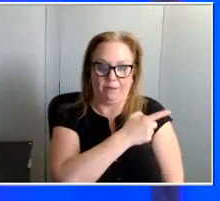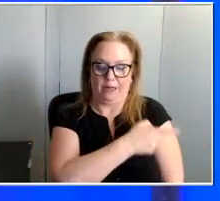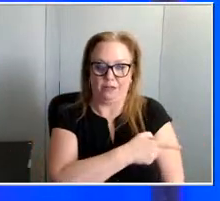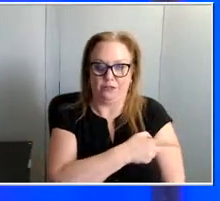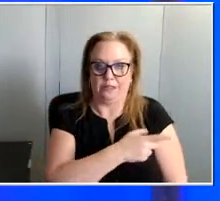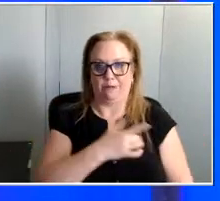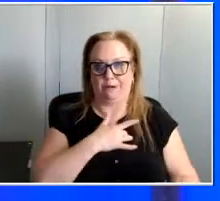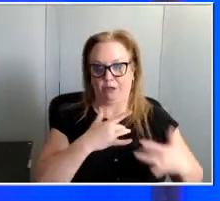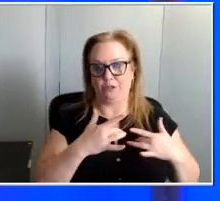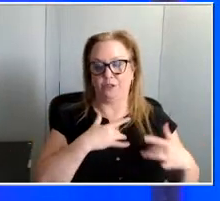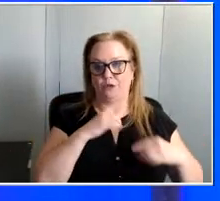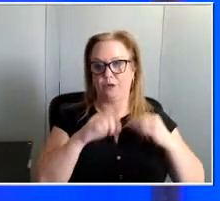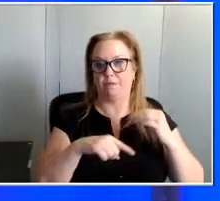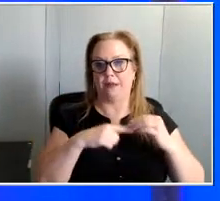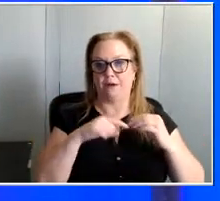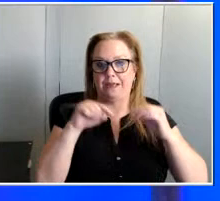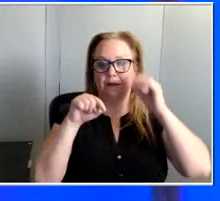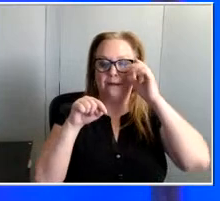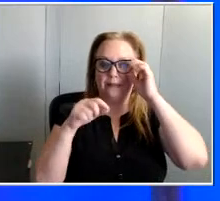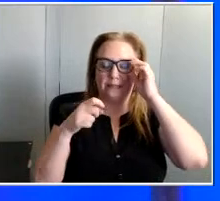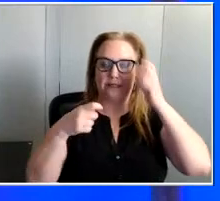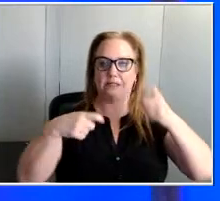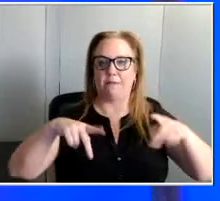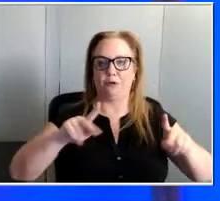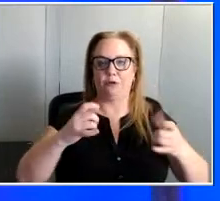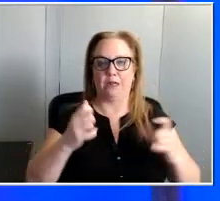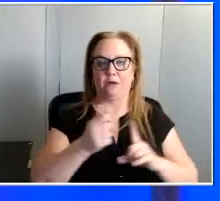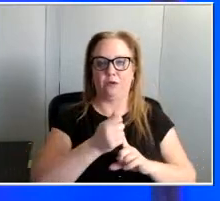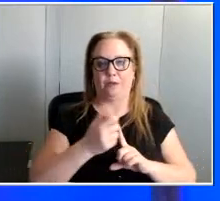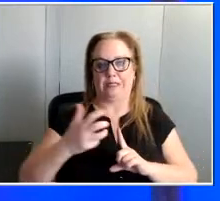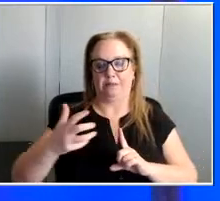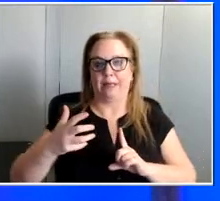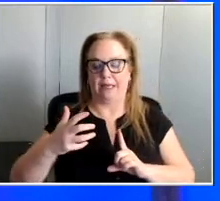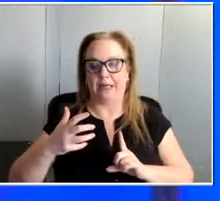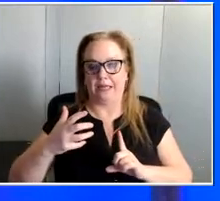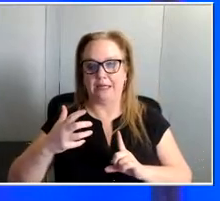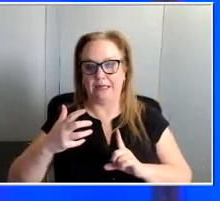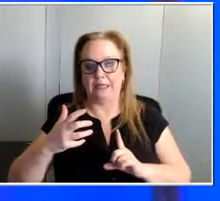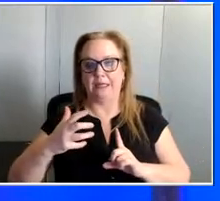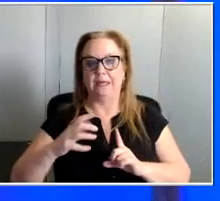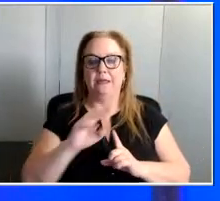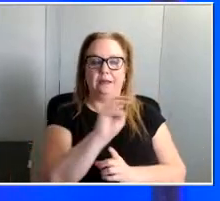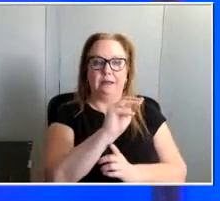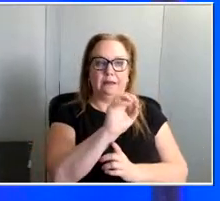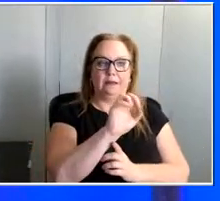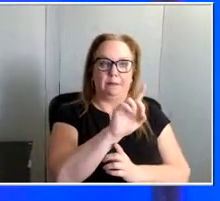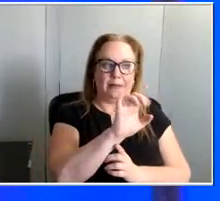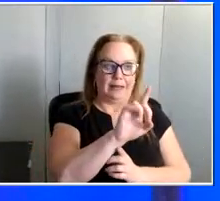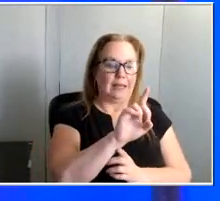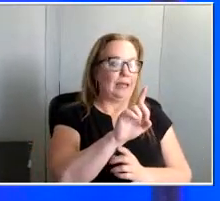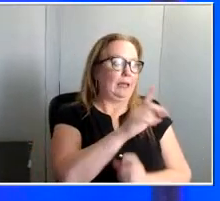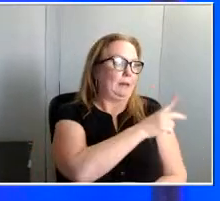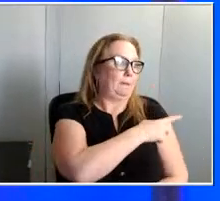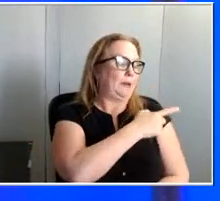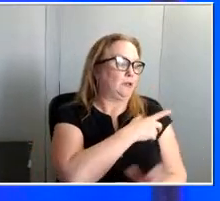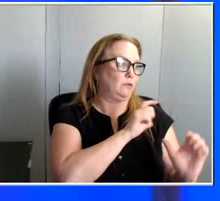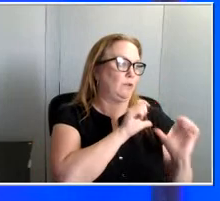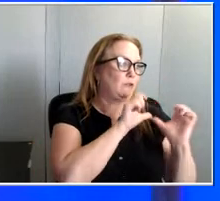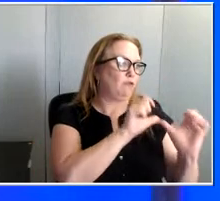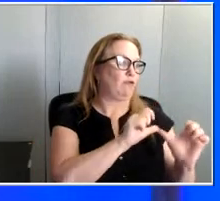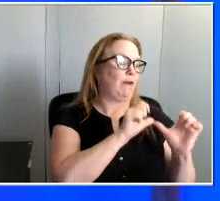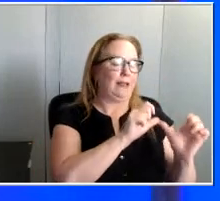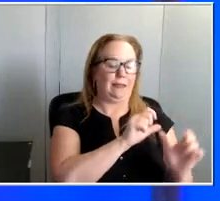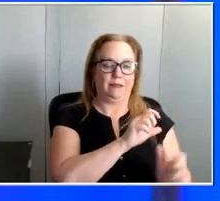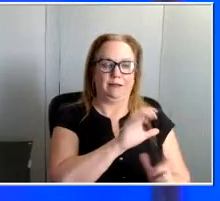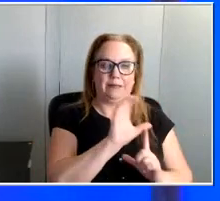COVID. But this is the opportunity now to expand that and take it out to Medicaid patients with chronic conditions who really could benefit